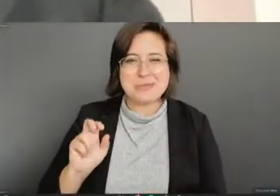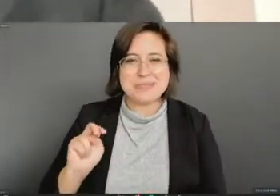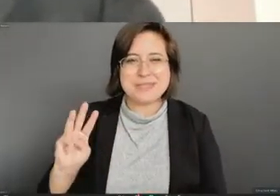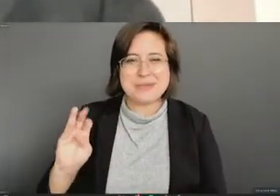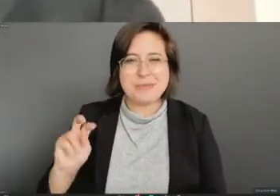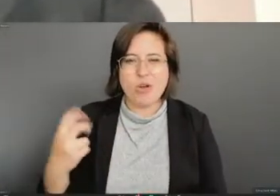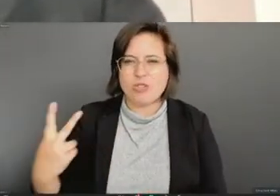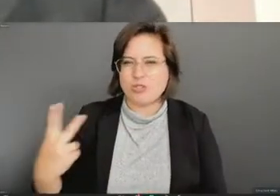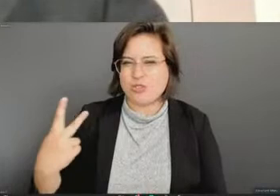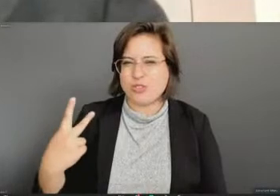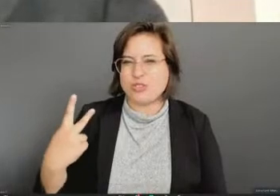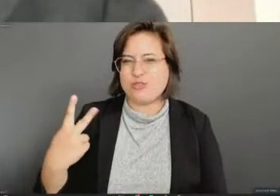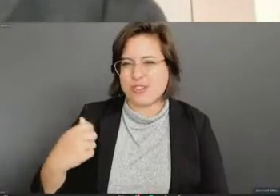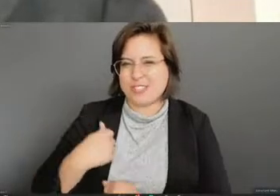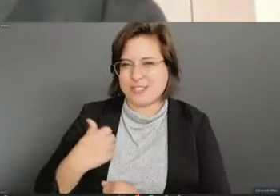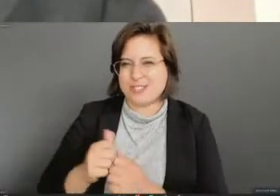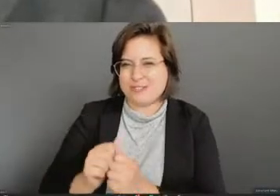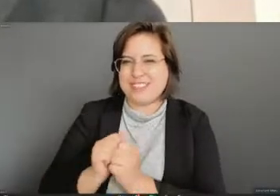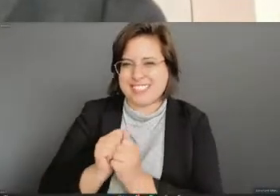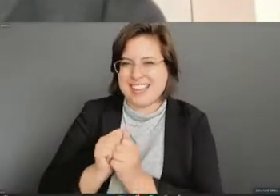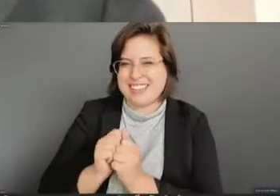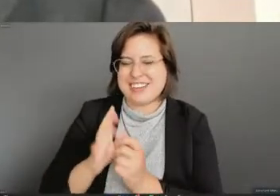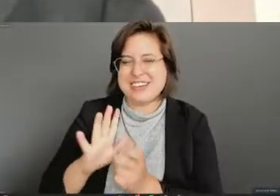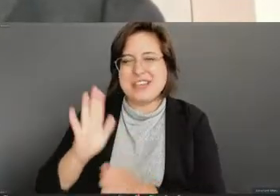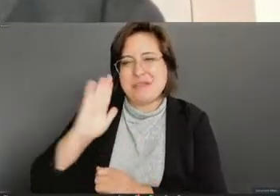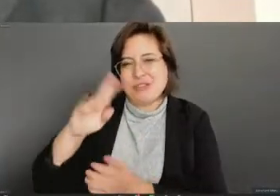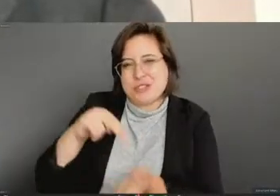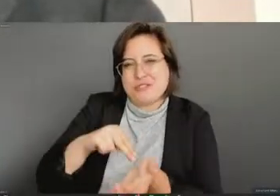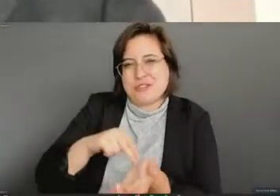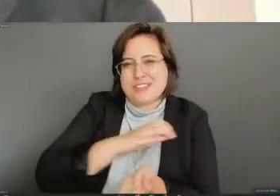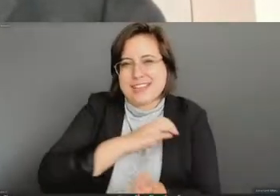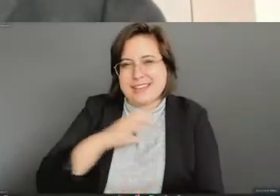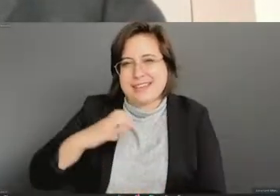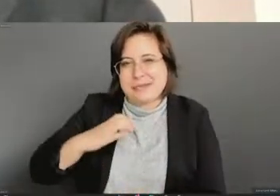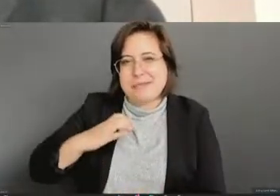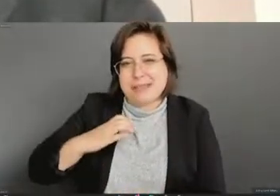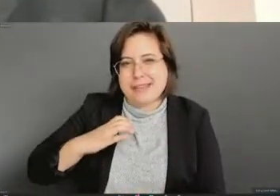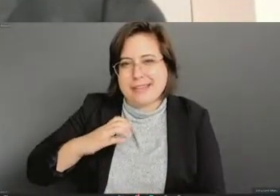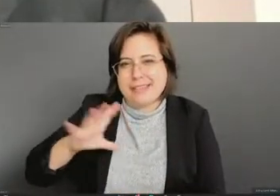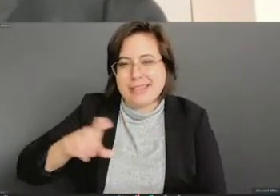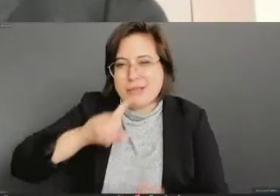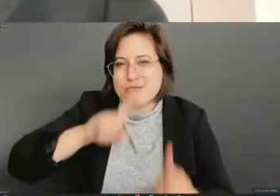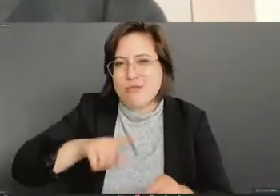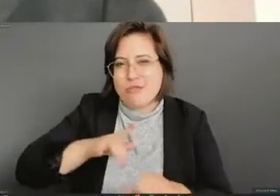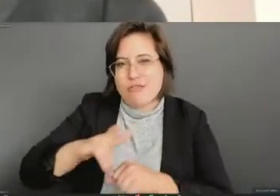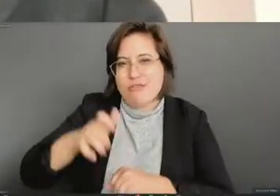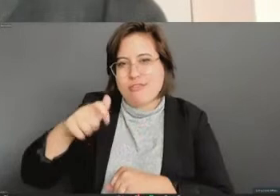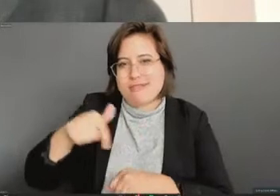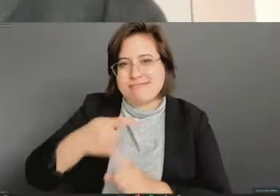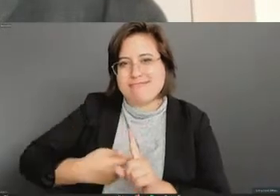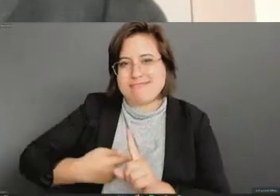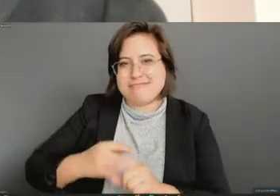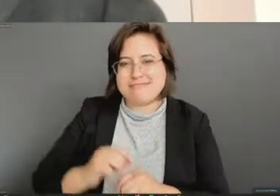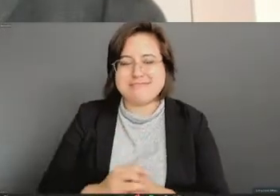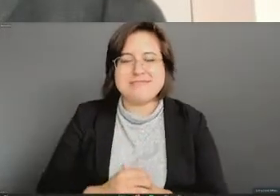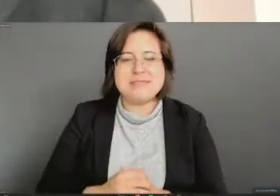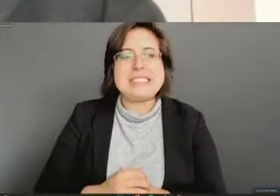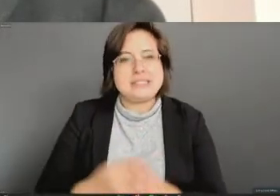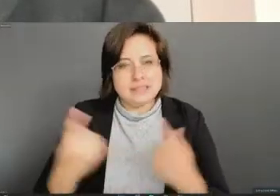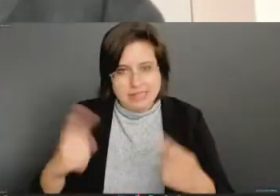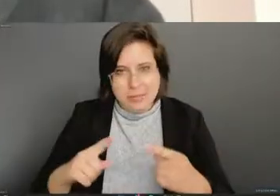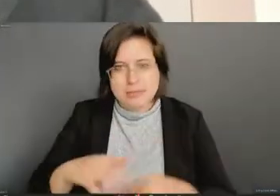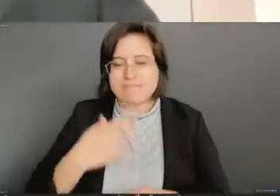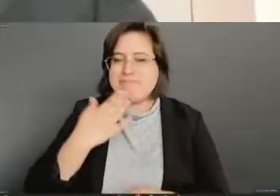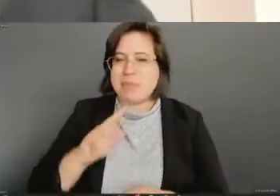served together for the last 2 years on the Future of Nursing Committee that released its report earlier this month, and we got the bad news a